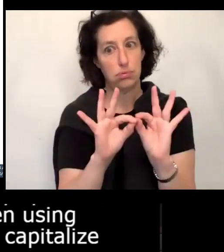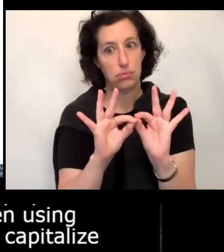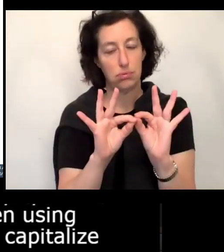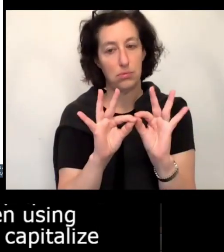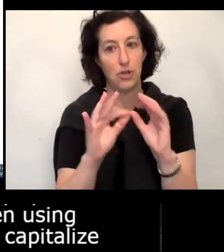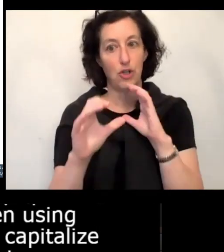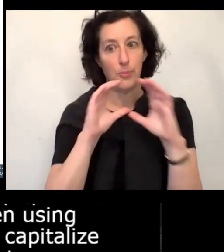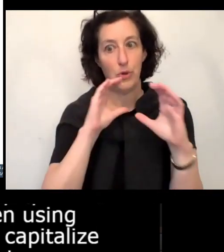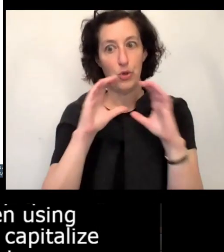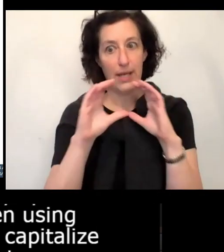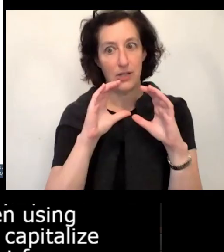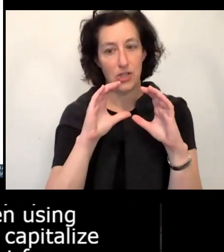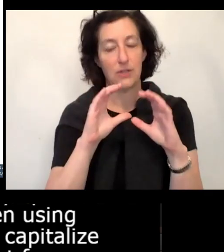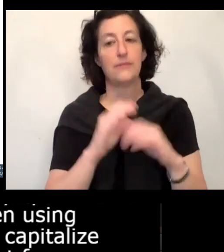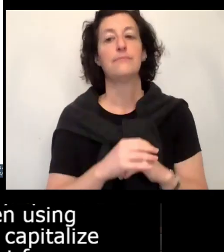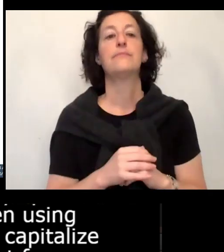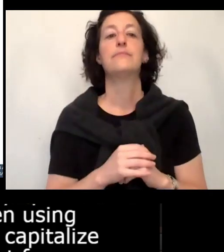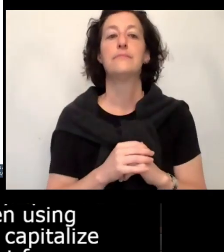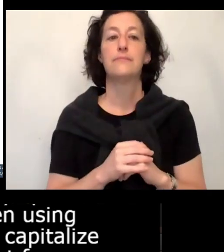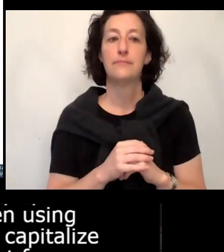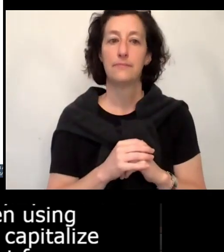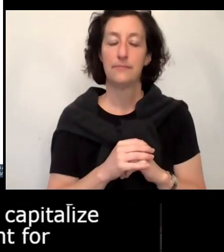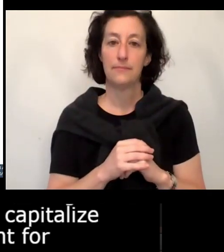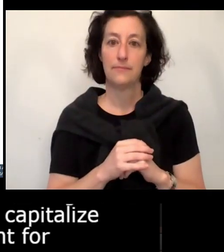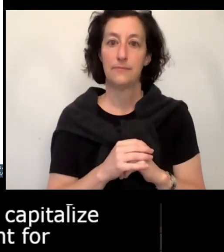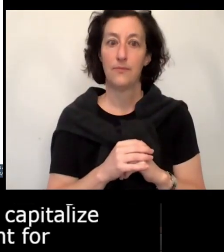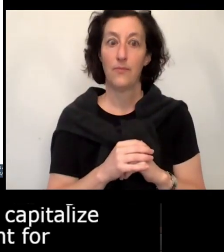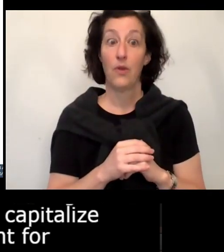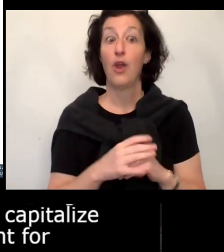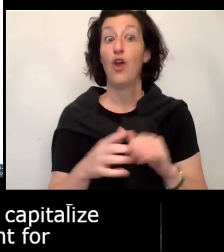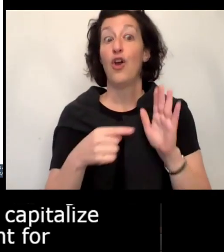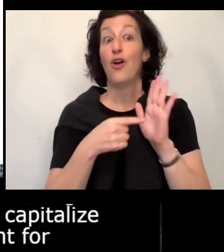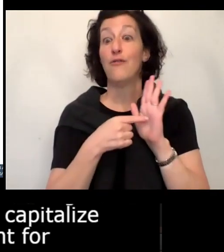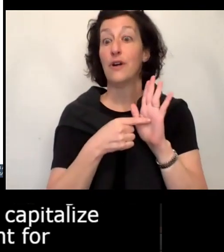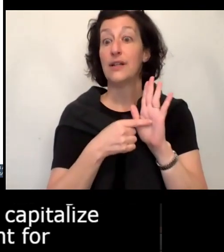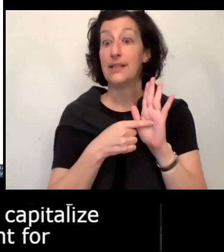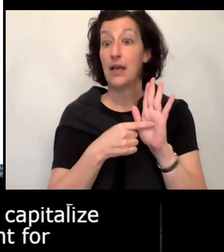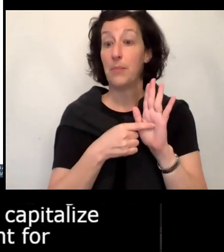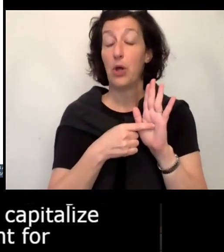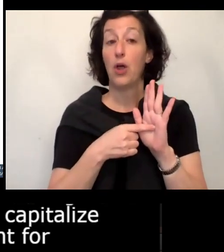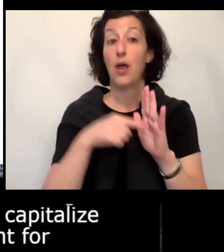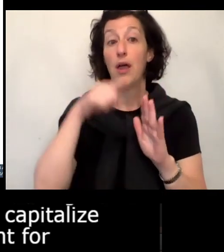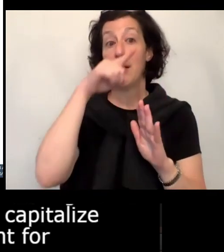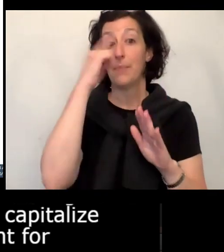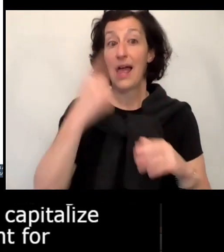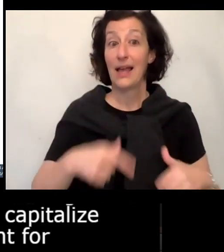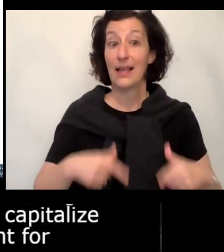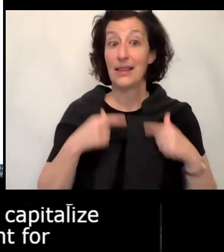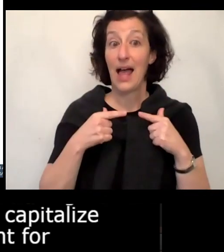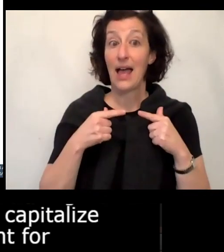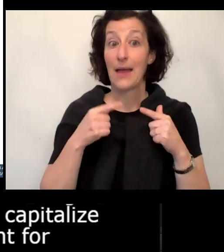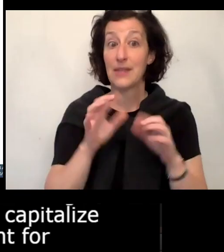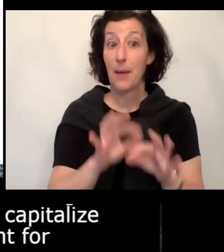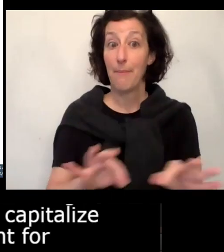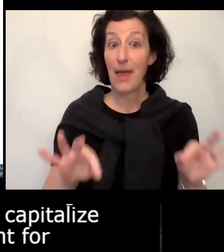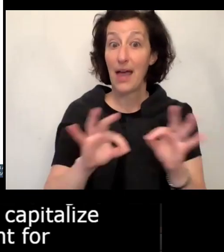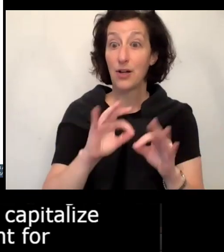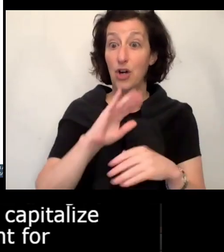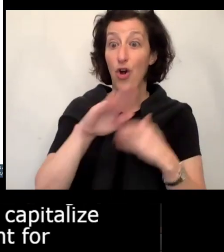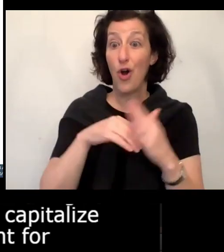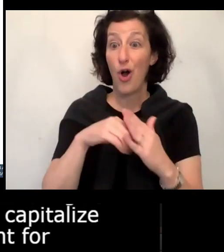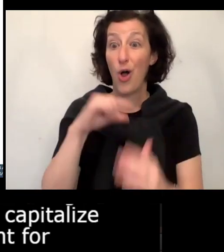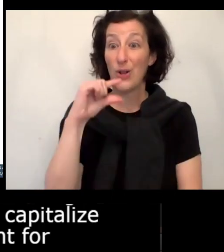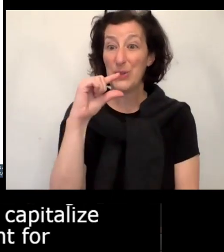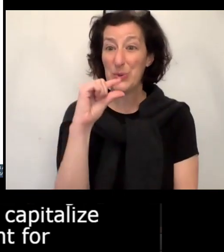communication. So if you put Black Lives Matter all with in lowercase,